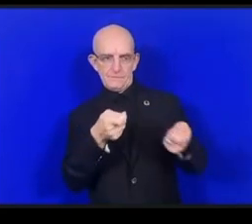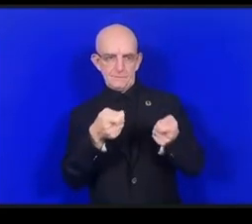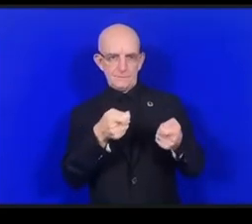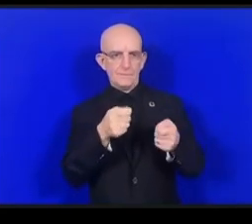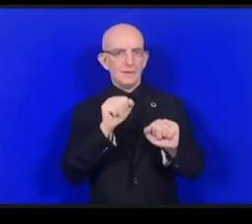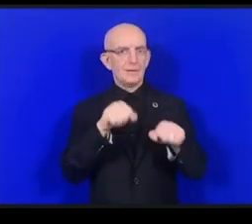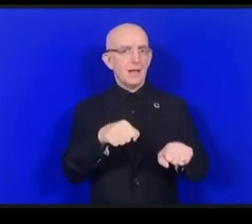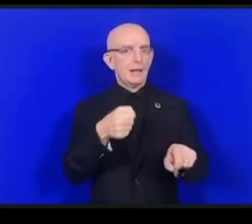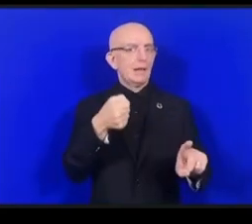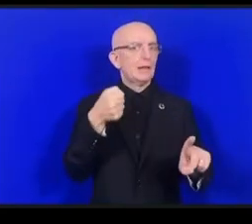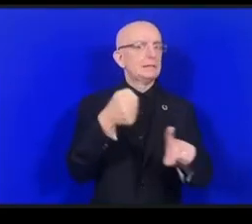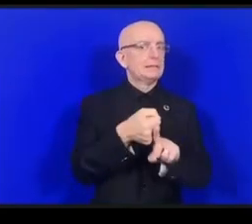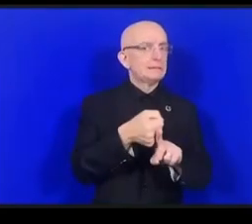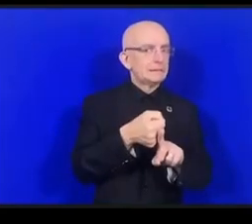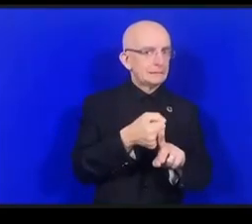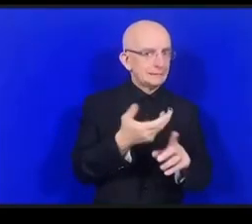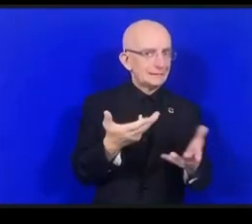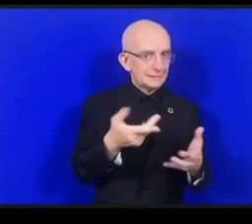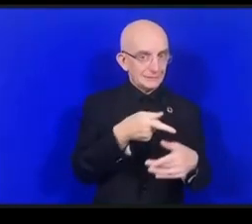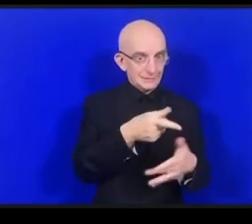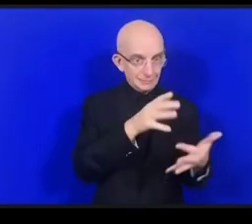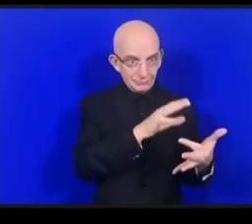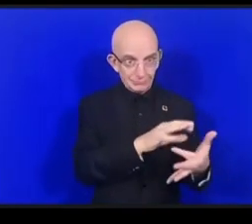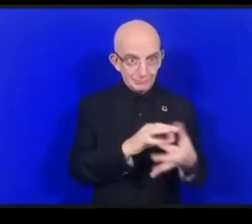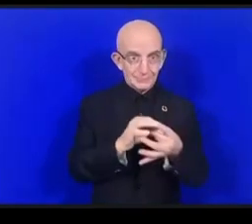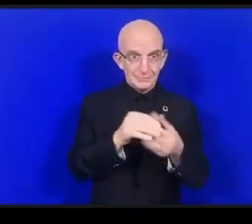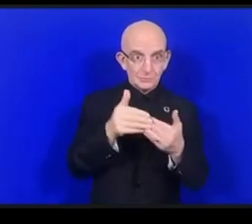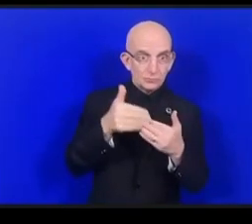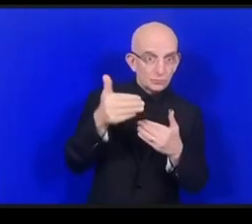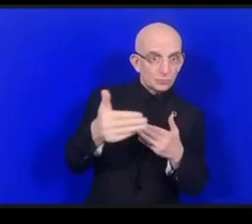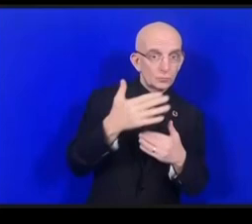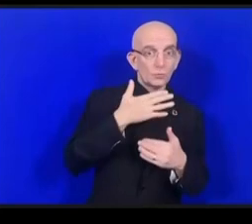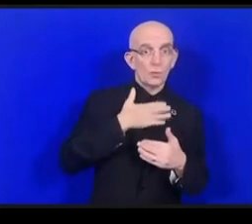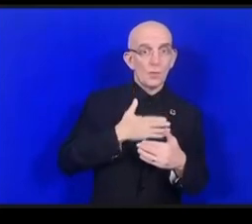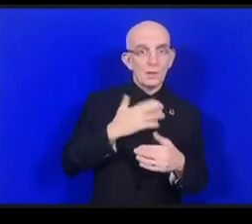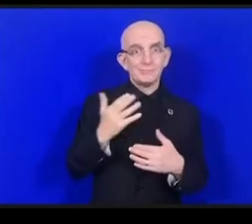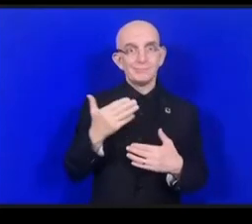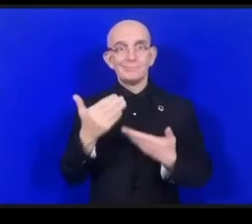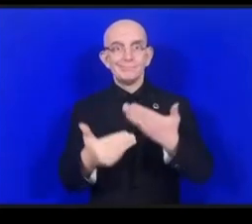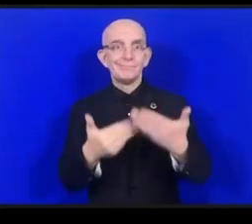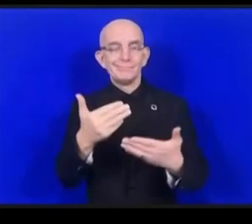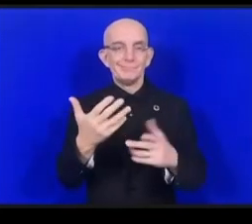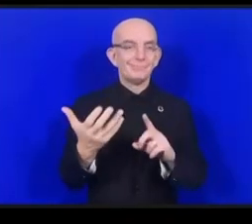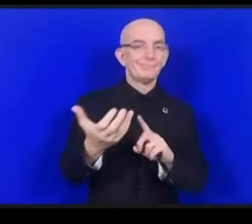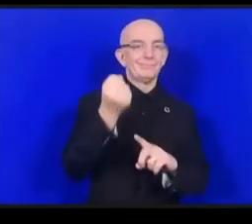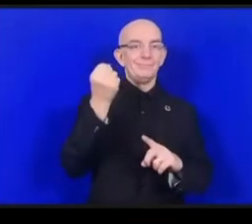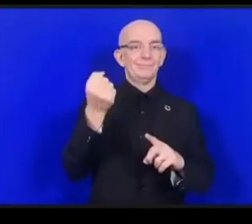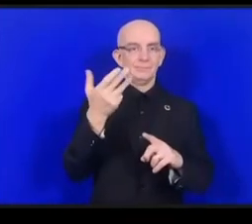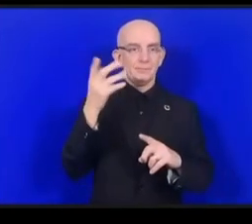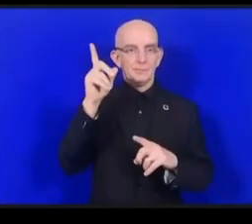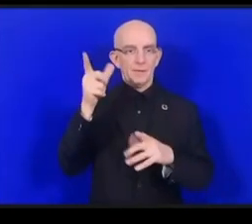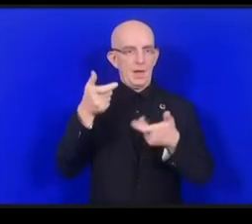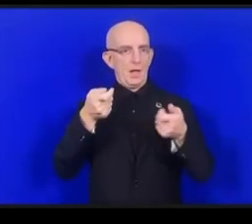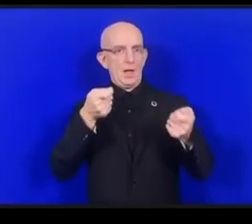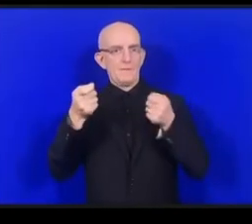When they do something that the government don't like, you know, like I know